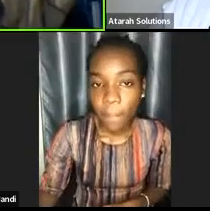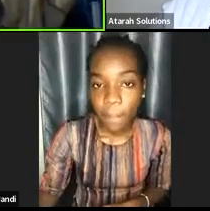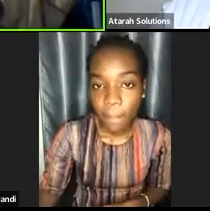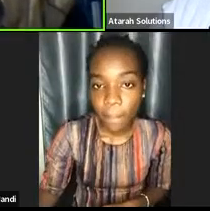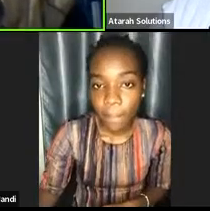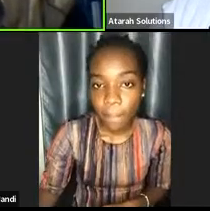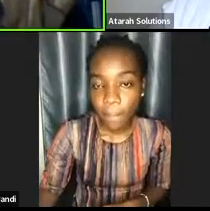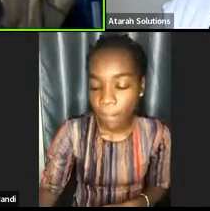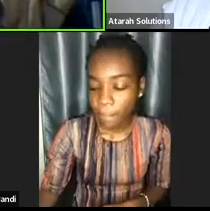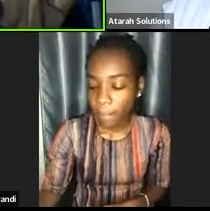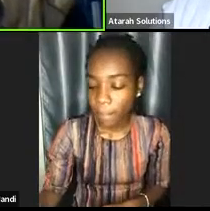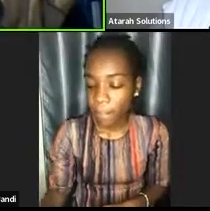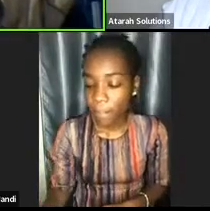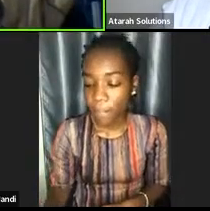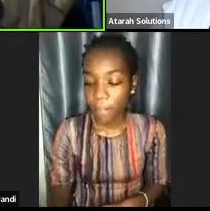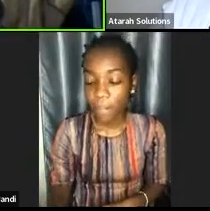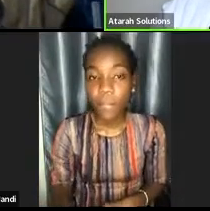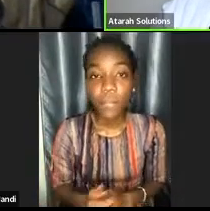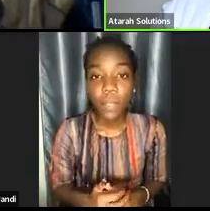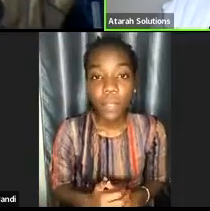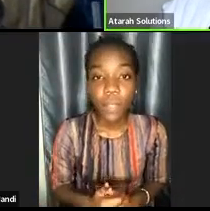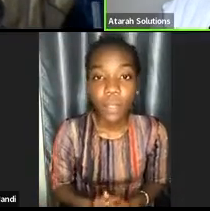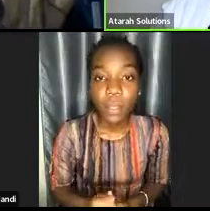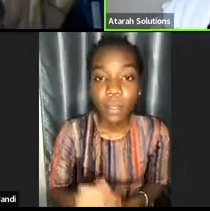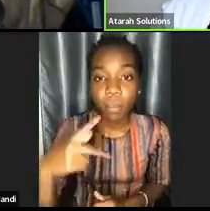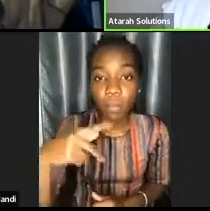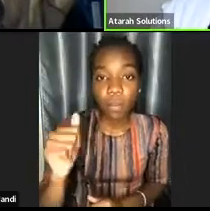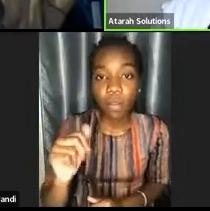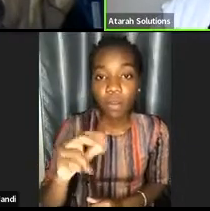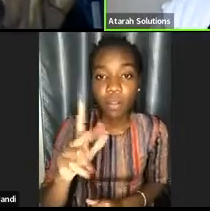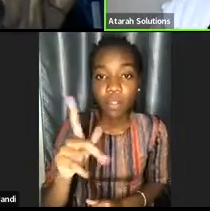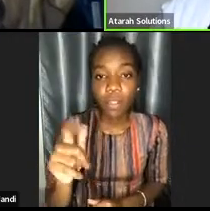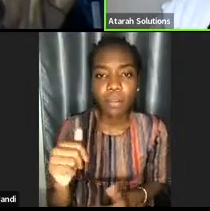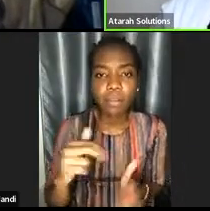Or conciliation. I don't know, Paul, you need to tell us what you mean.